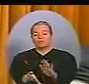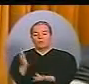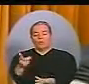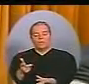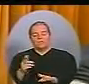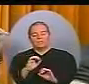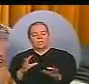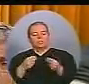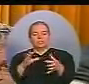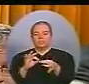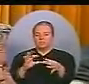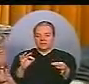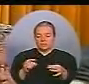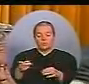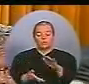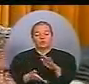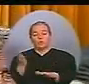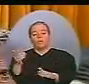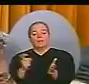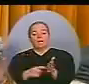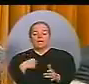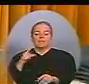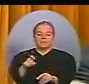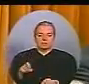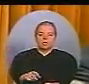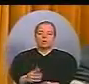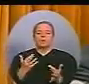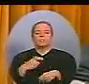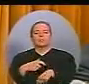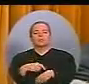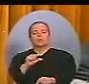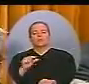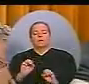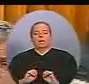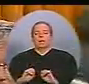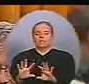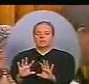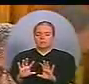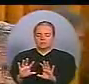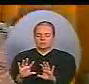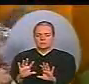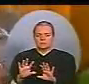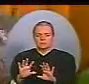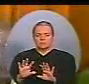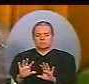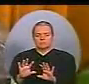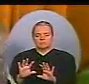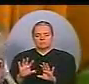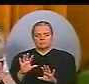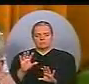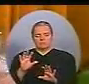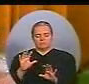away. How long will the government allow this ripoff of the taxpayer? What are they going to do to get our money back? Will they at least